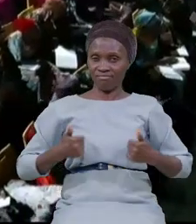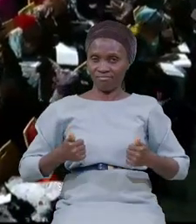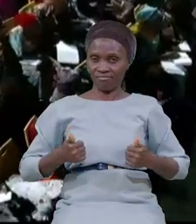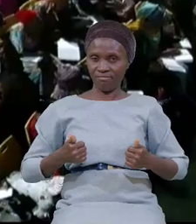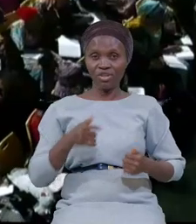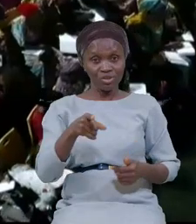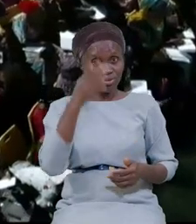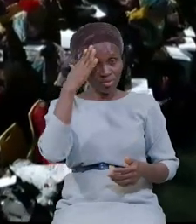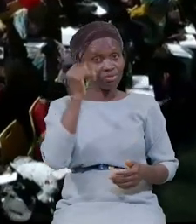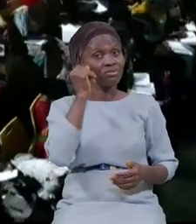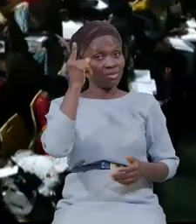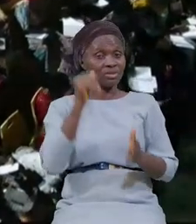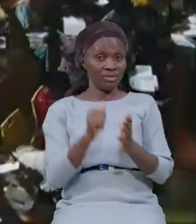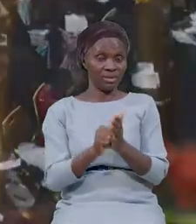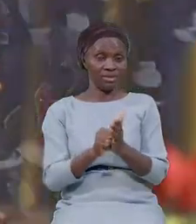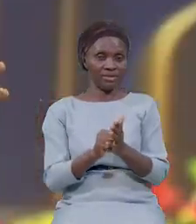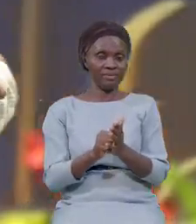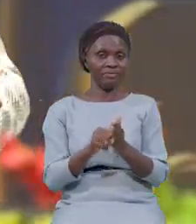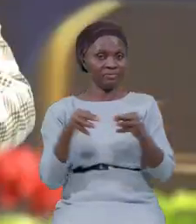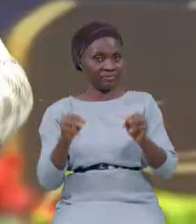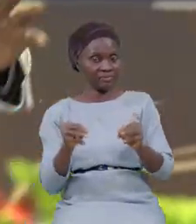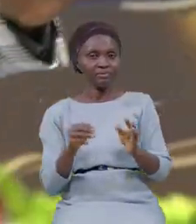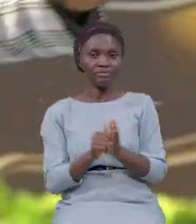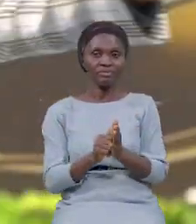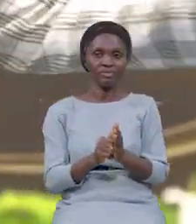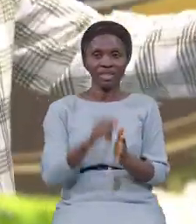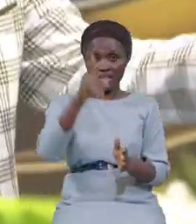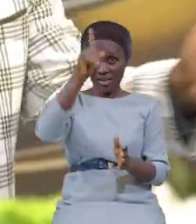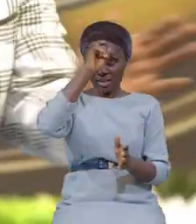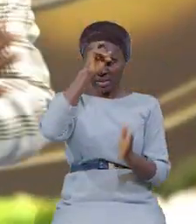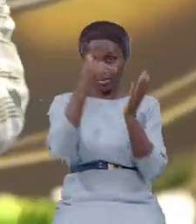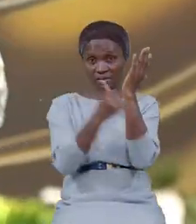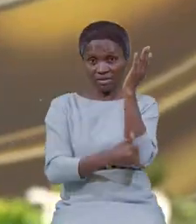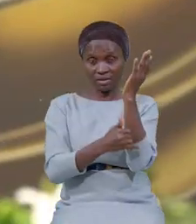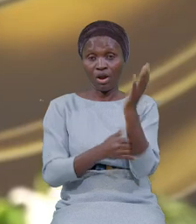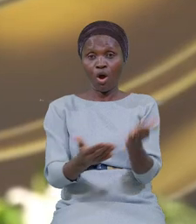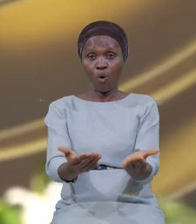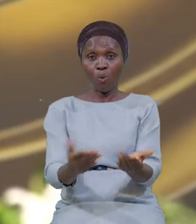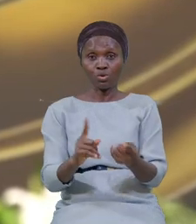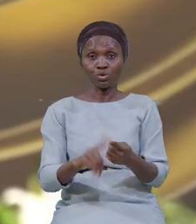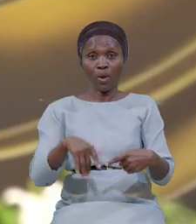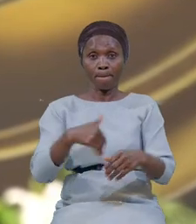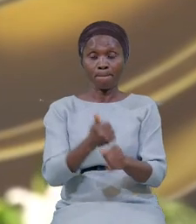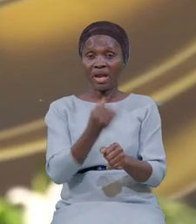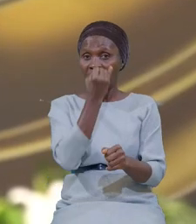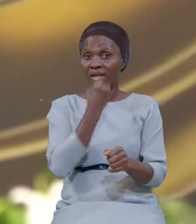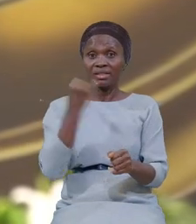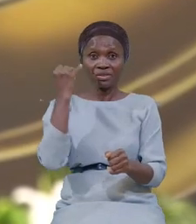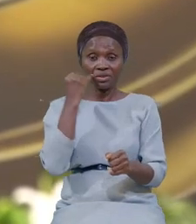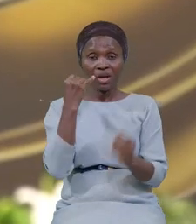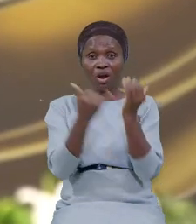that strategy. Egypt wanted to make that Israel swallowed